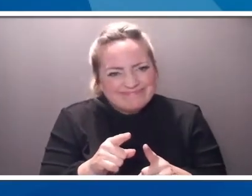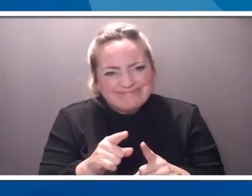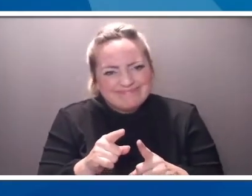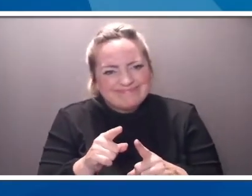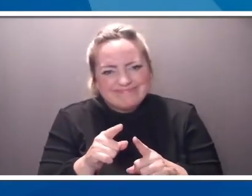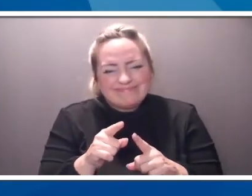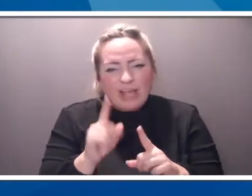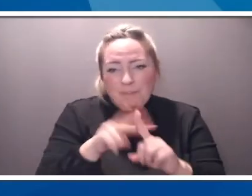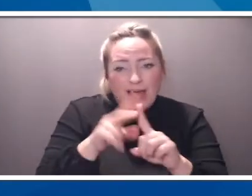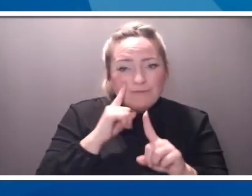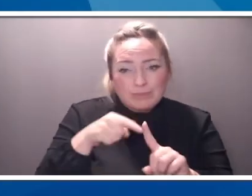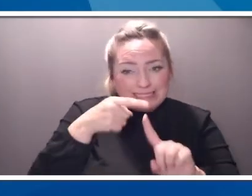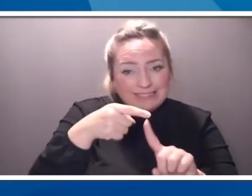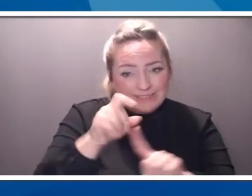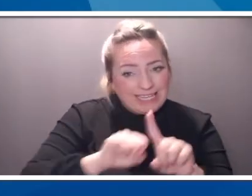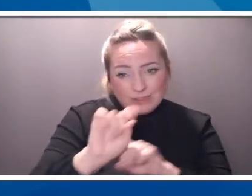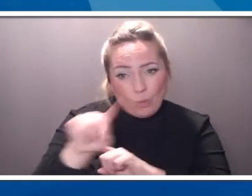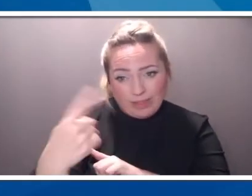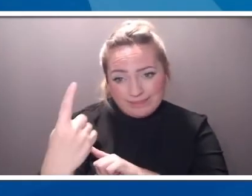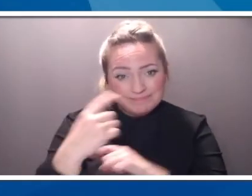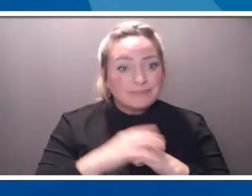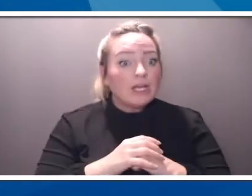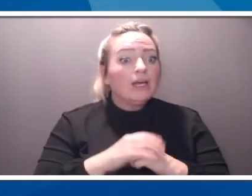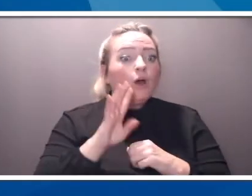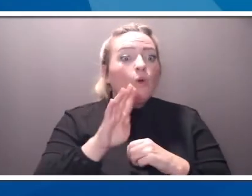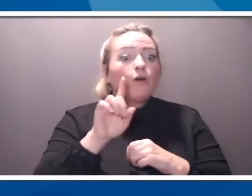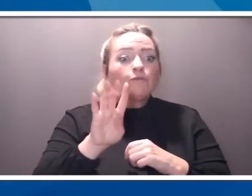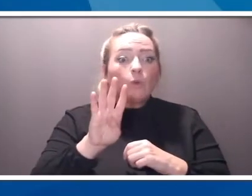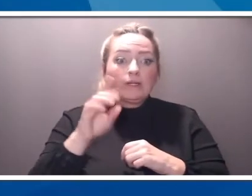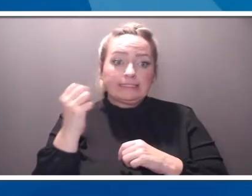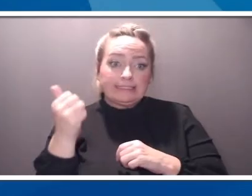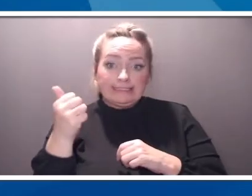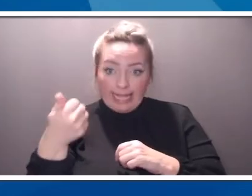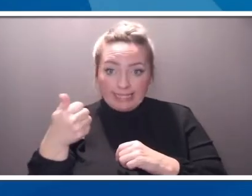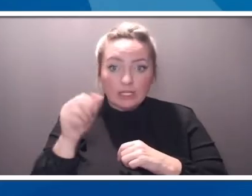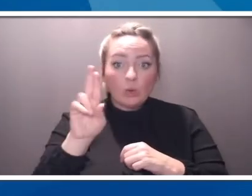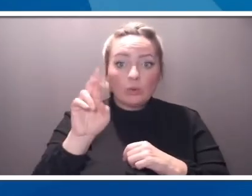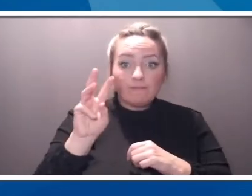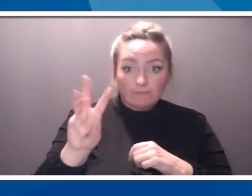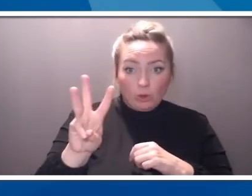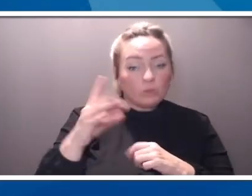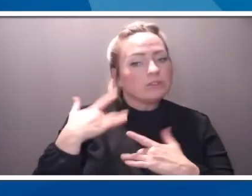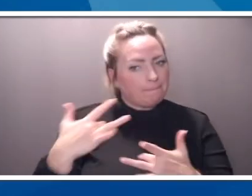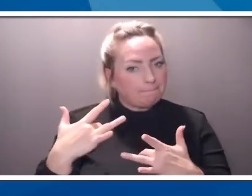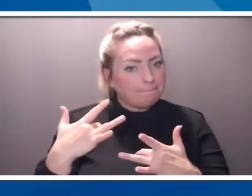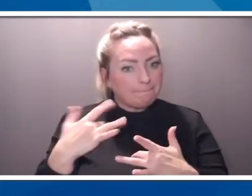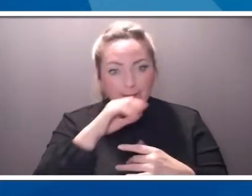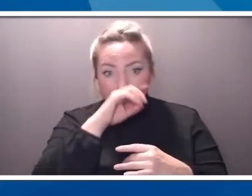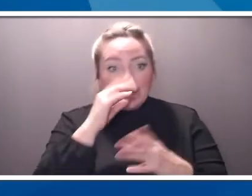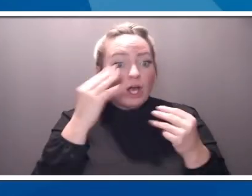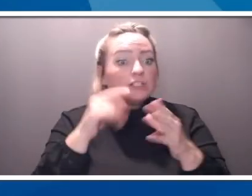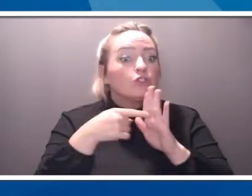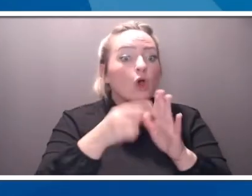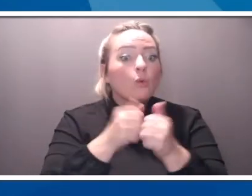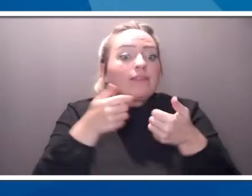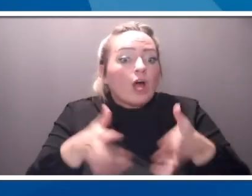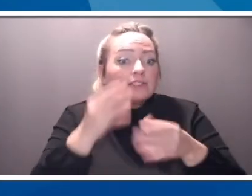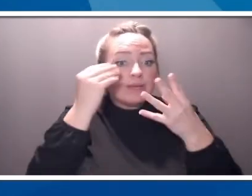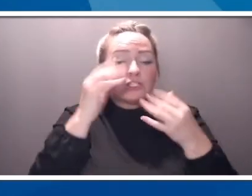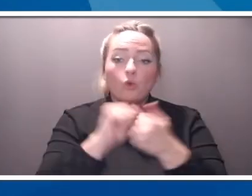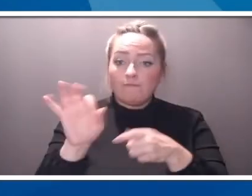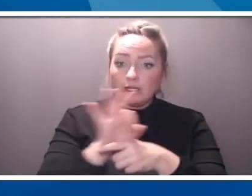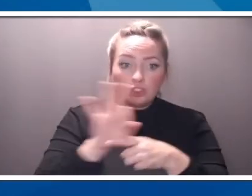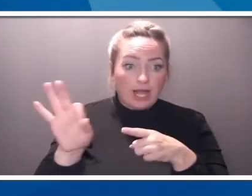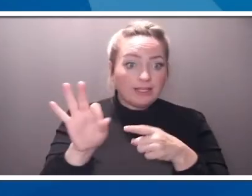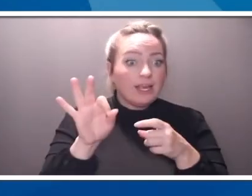applying except in very specific cases. 1.4.10 reflow, it's a classic one. Content can be